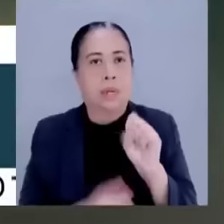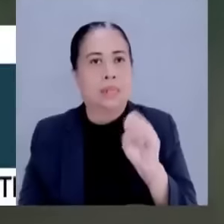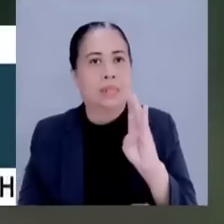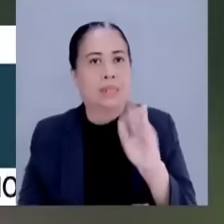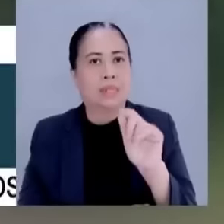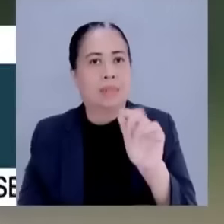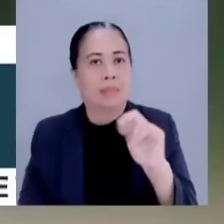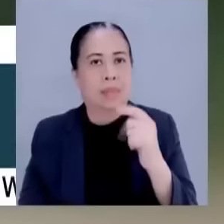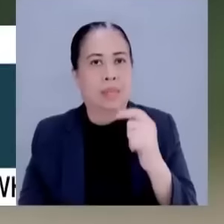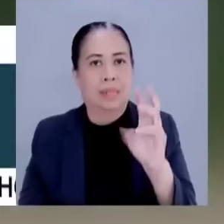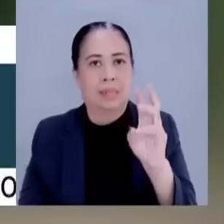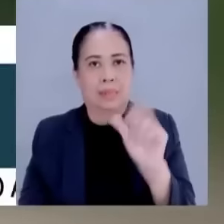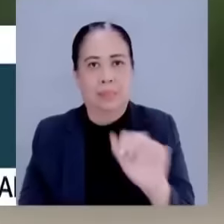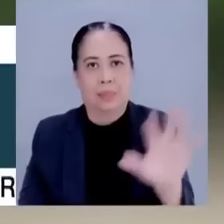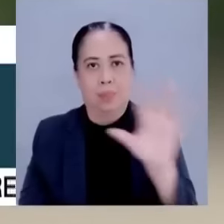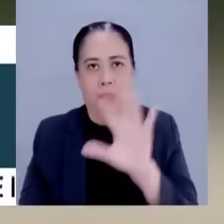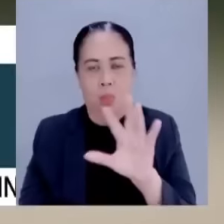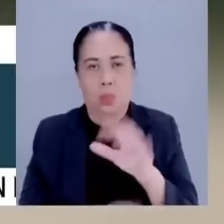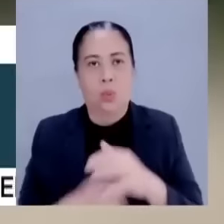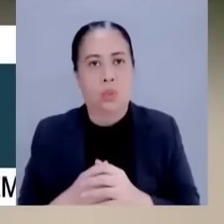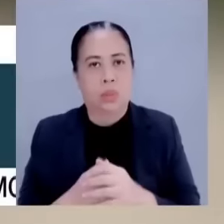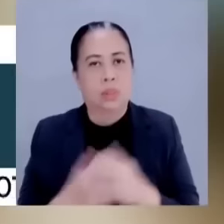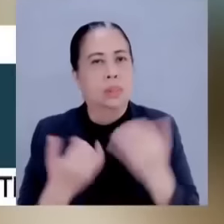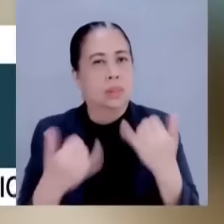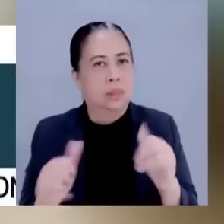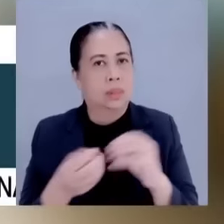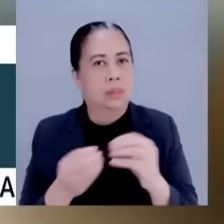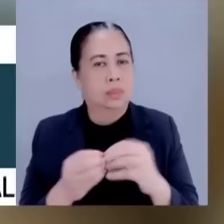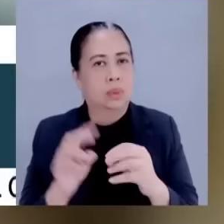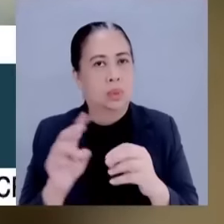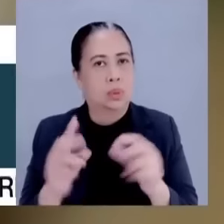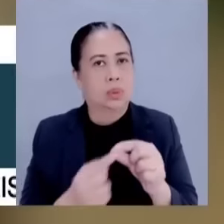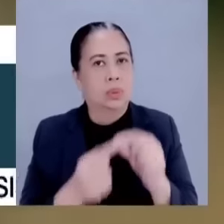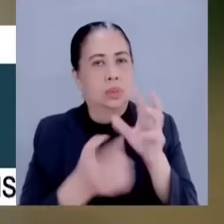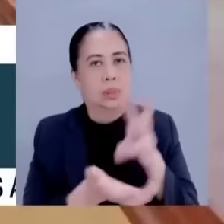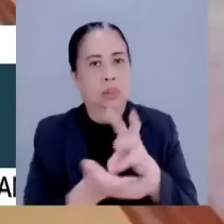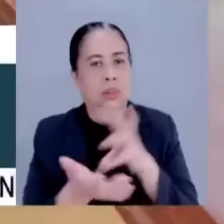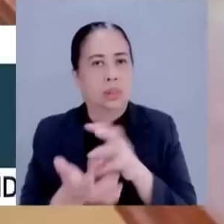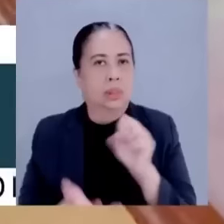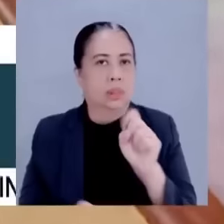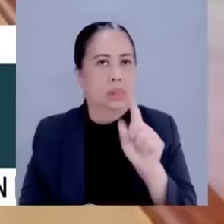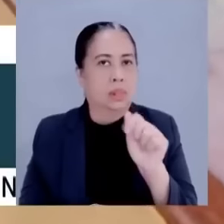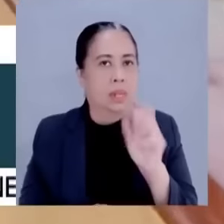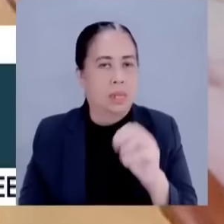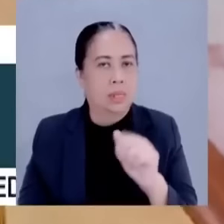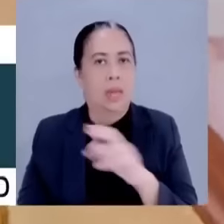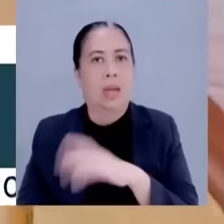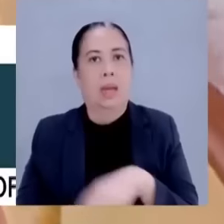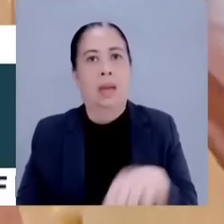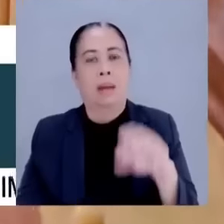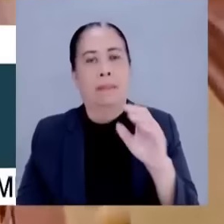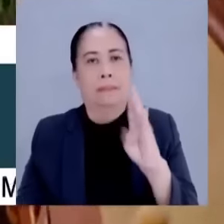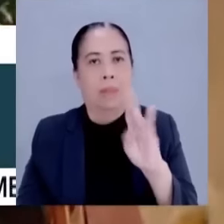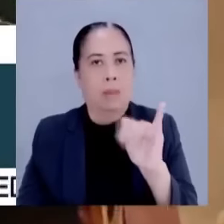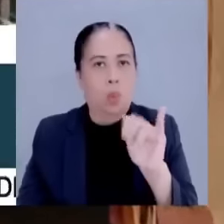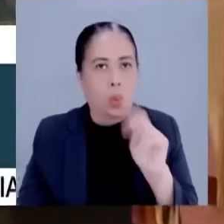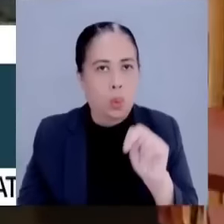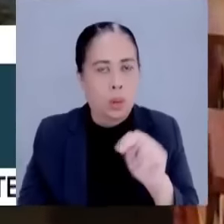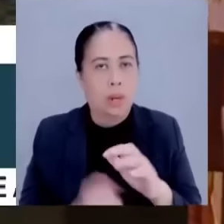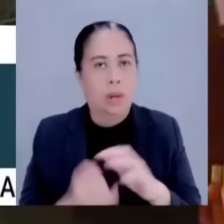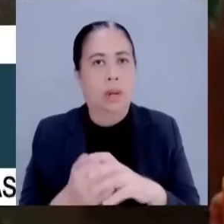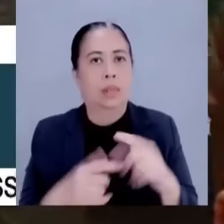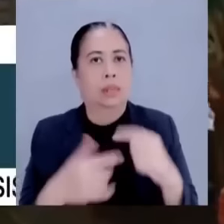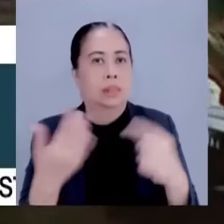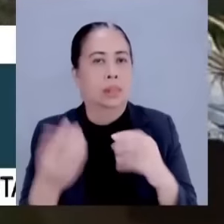this morning. Cagayan is still under signal number 2 except for the towns of Santa Ana and Babuyan Group of Islands, which are under signal number